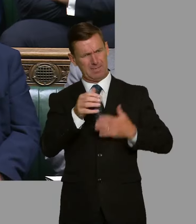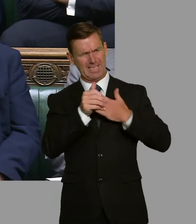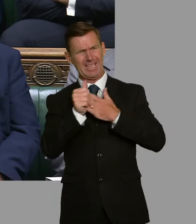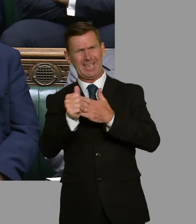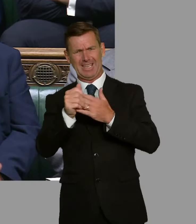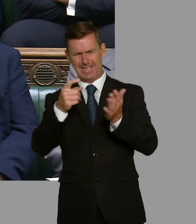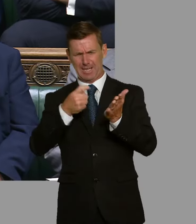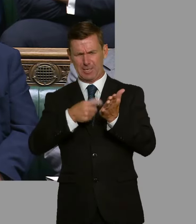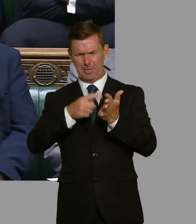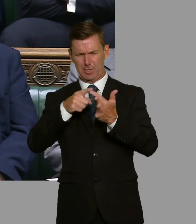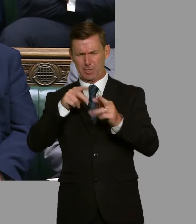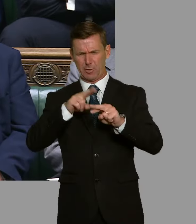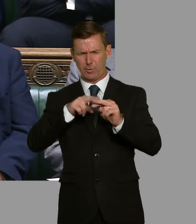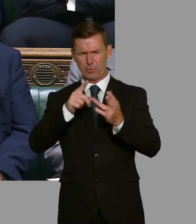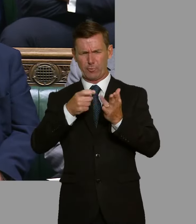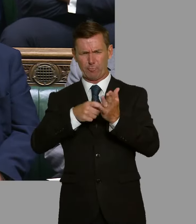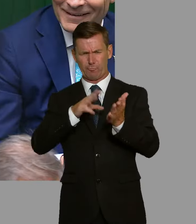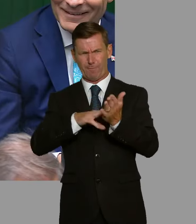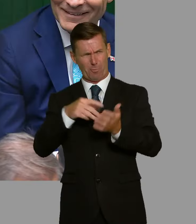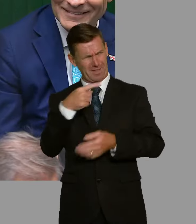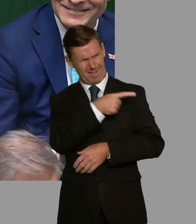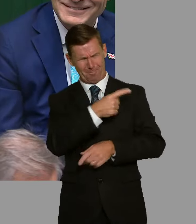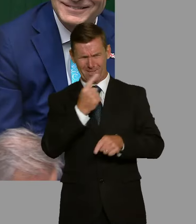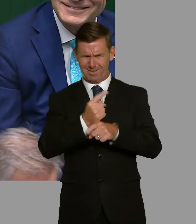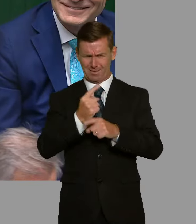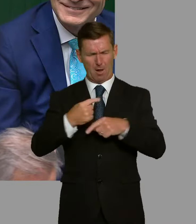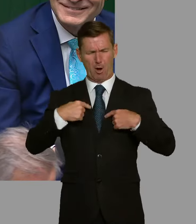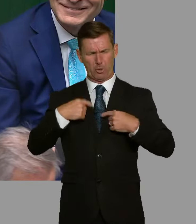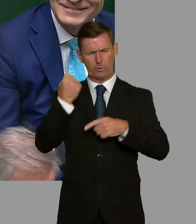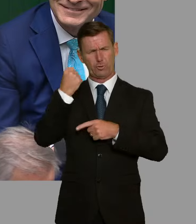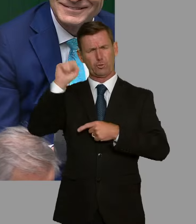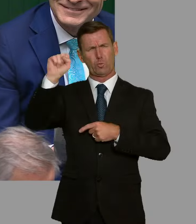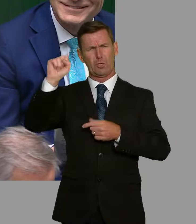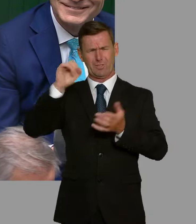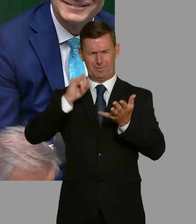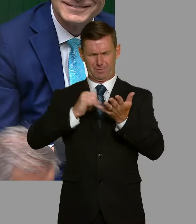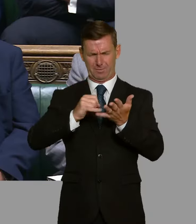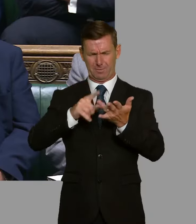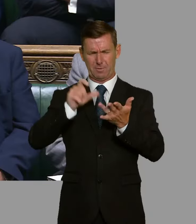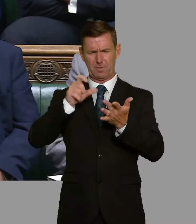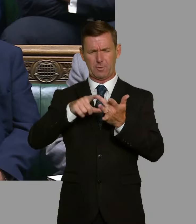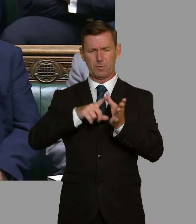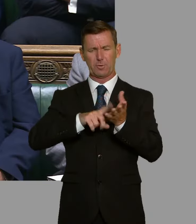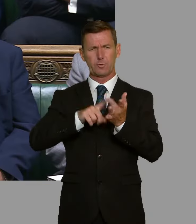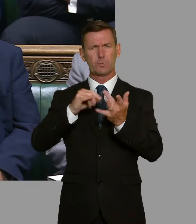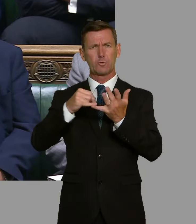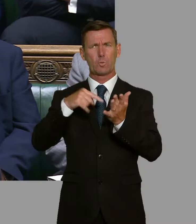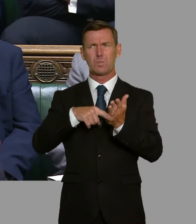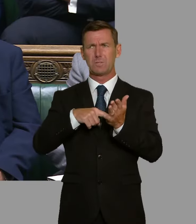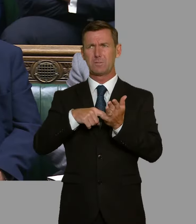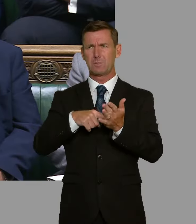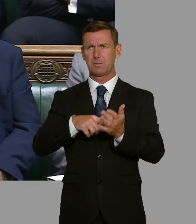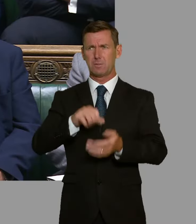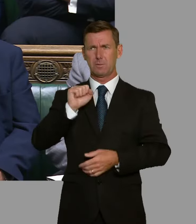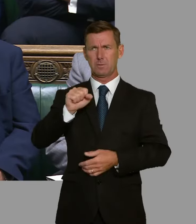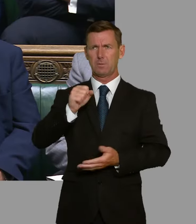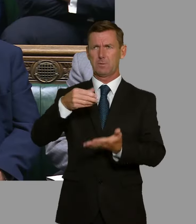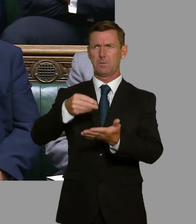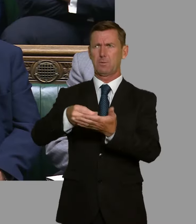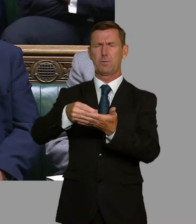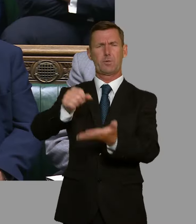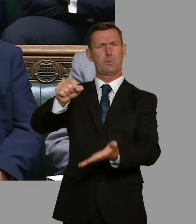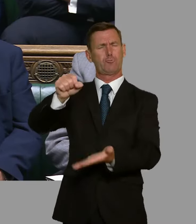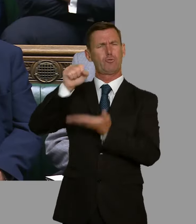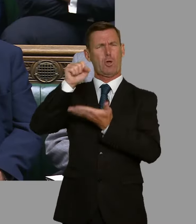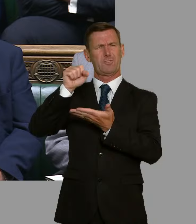As the Chancellor puts the spending review and locks it down, will the Prime Minister please